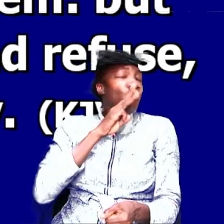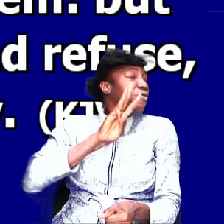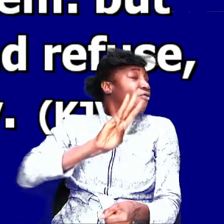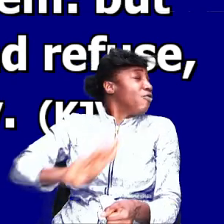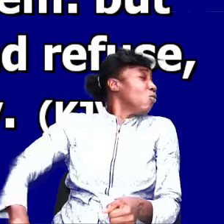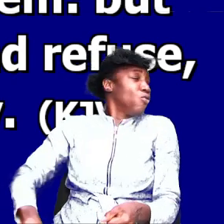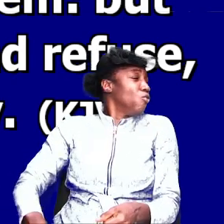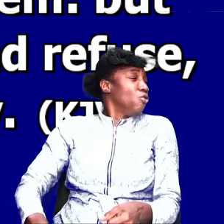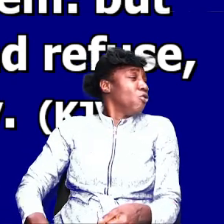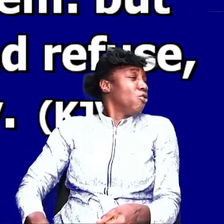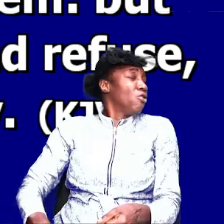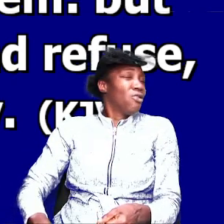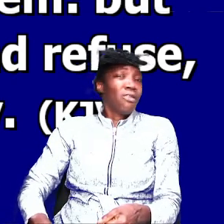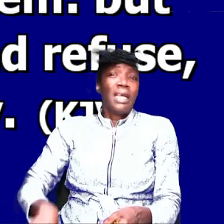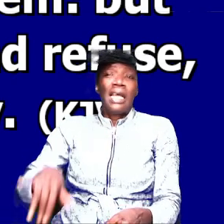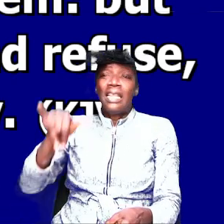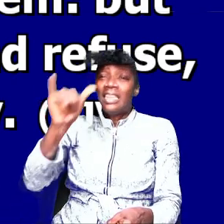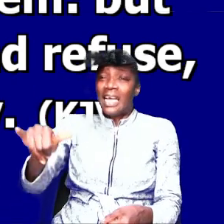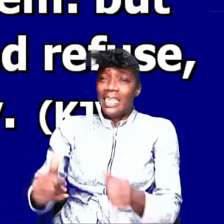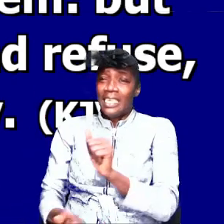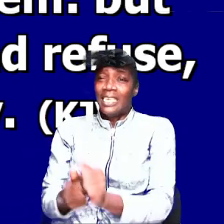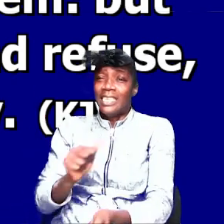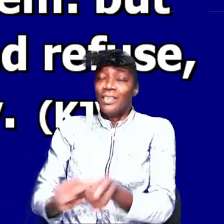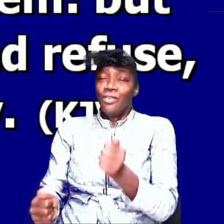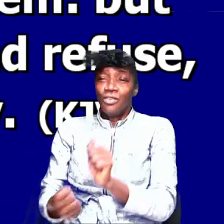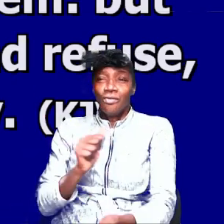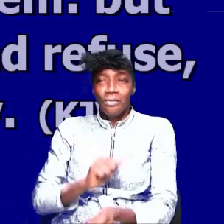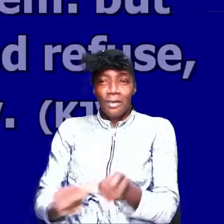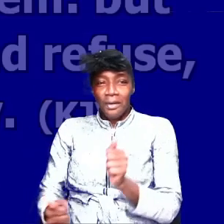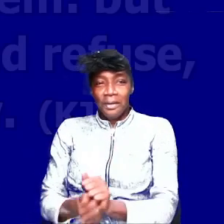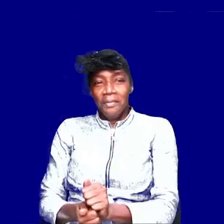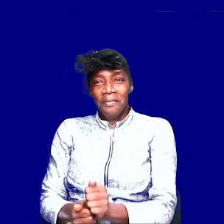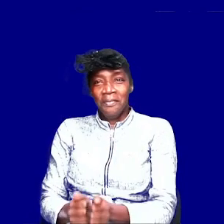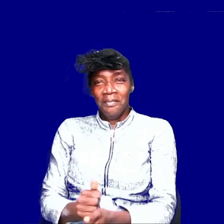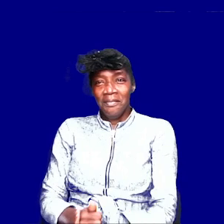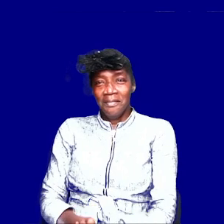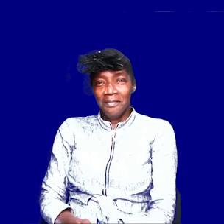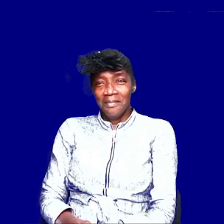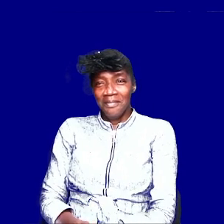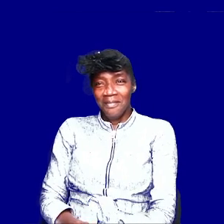refused, that they destroyed utterly.